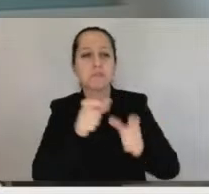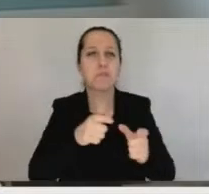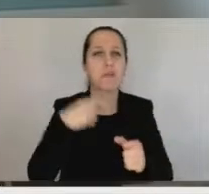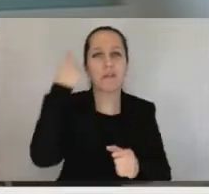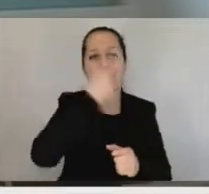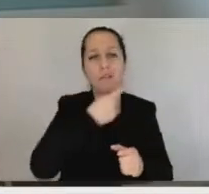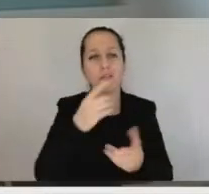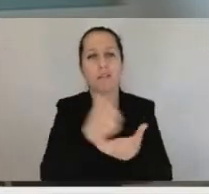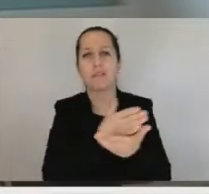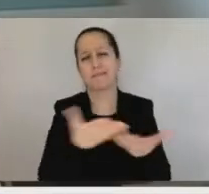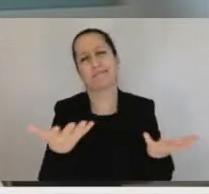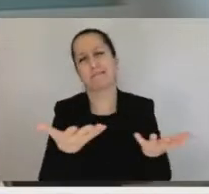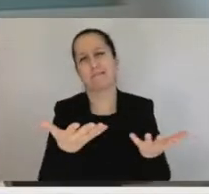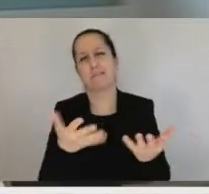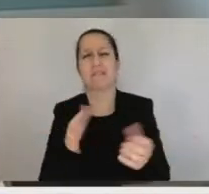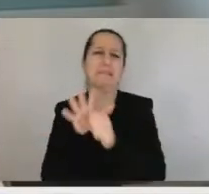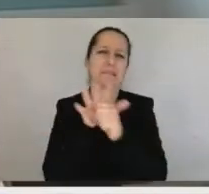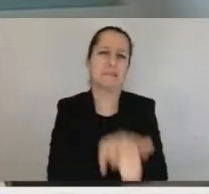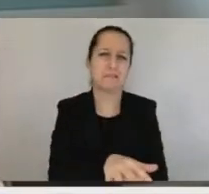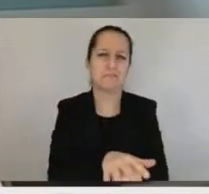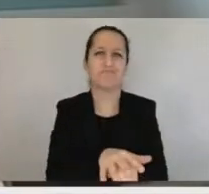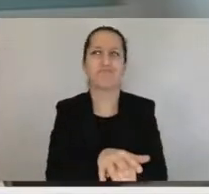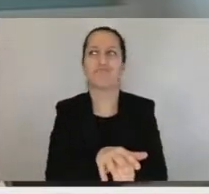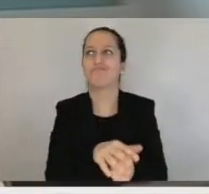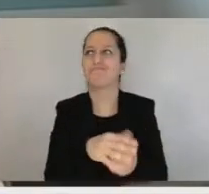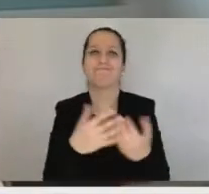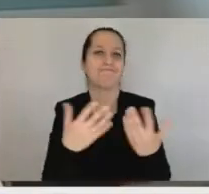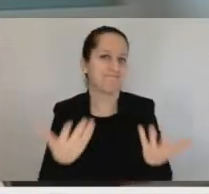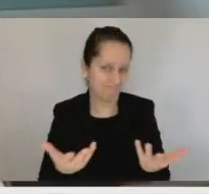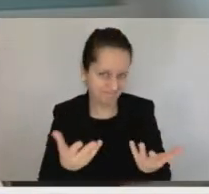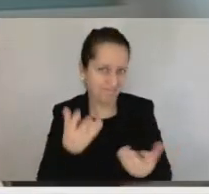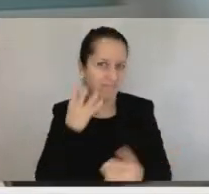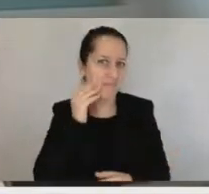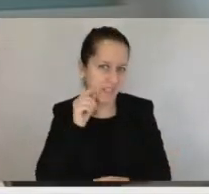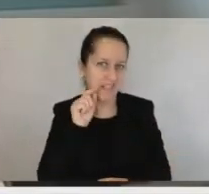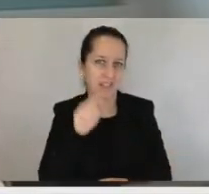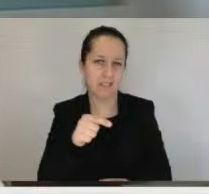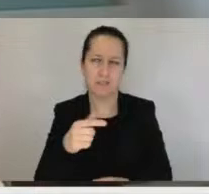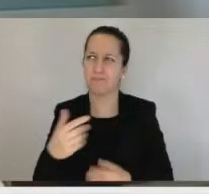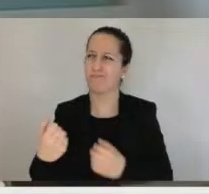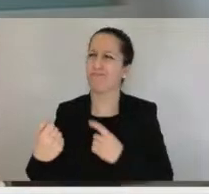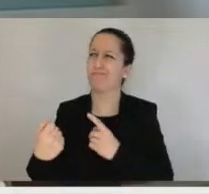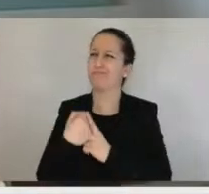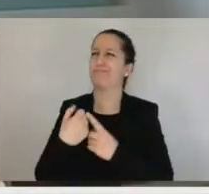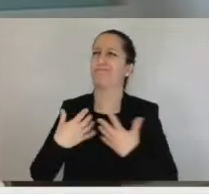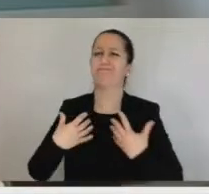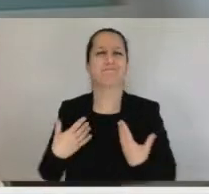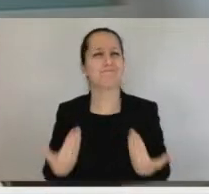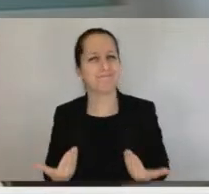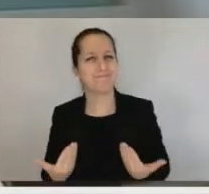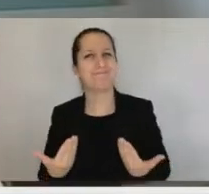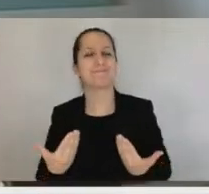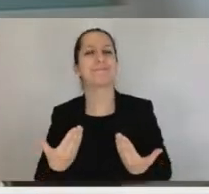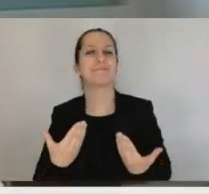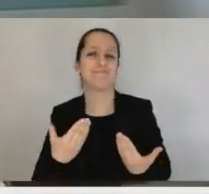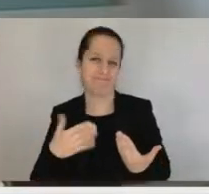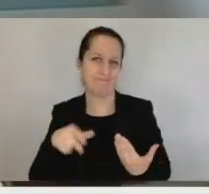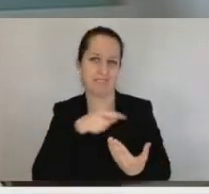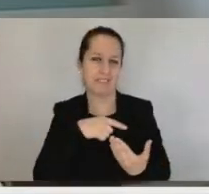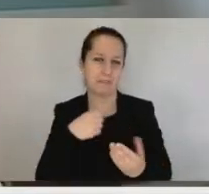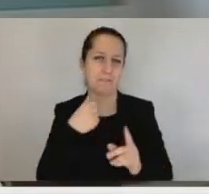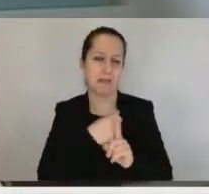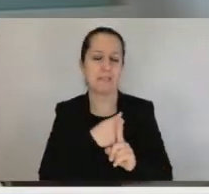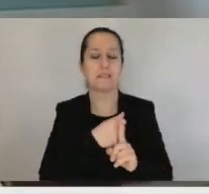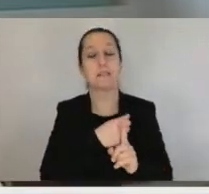psychosocially and in other ways. Secondly, big indirect effect through the